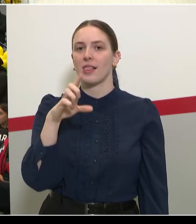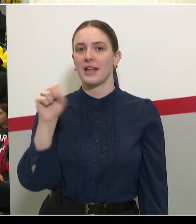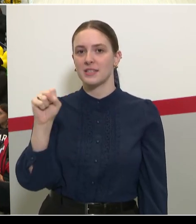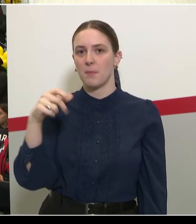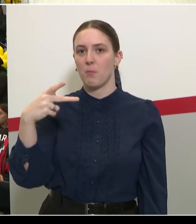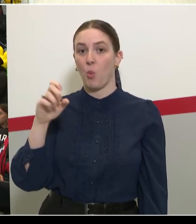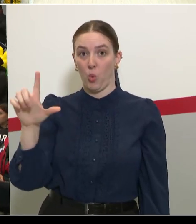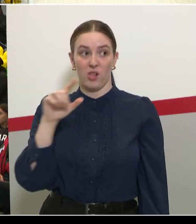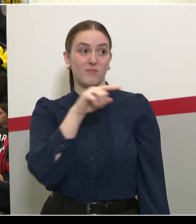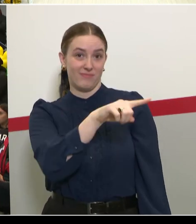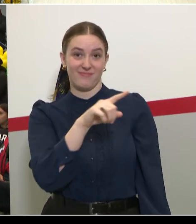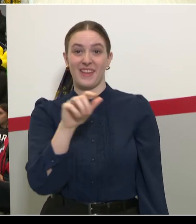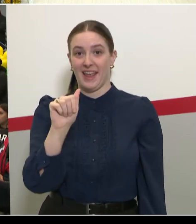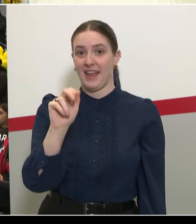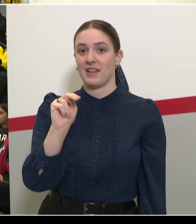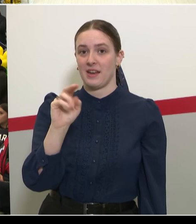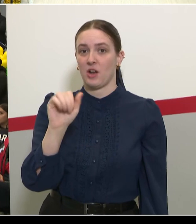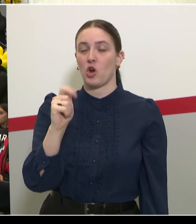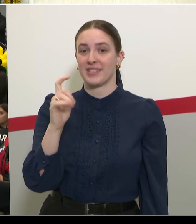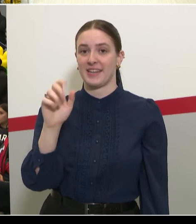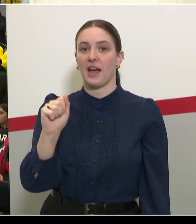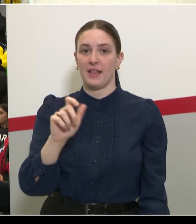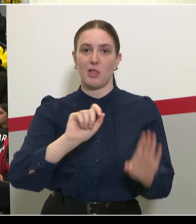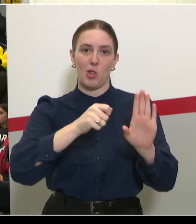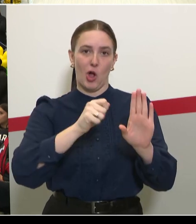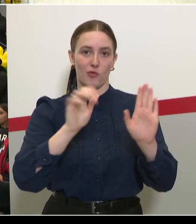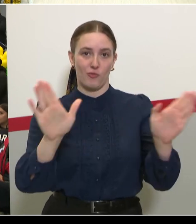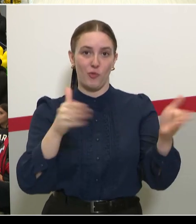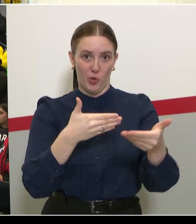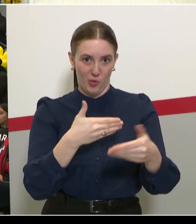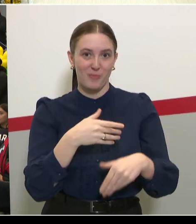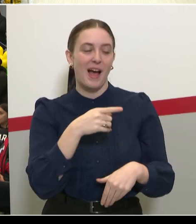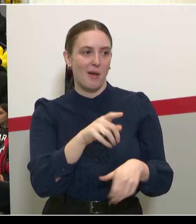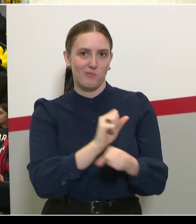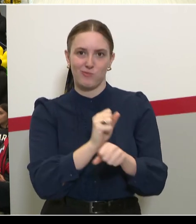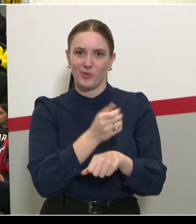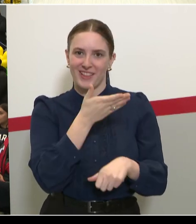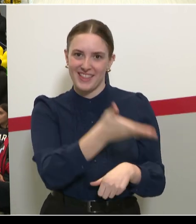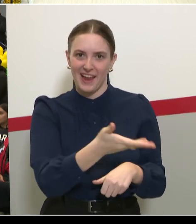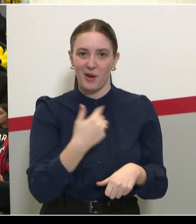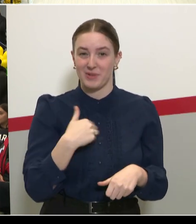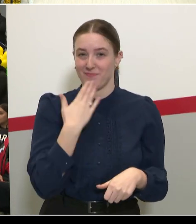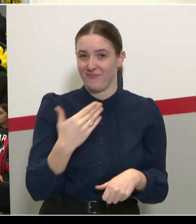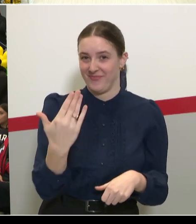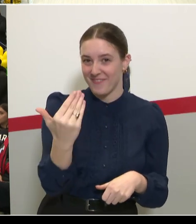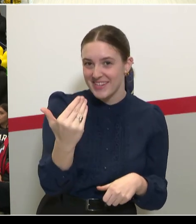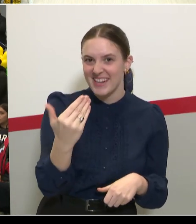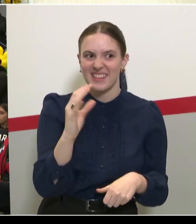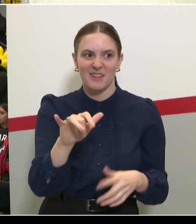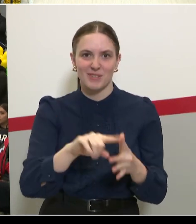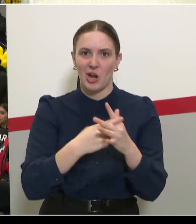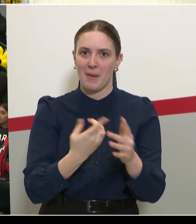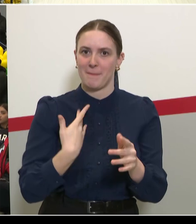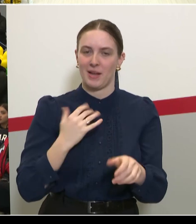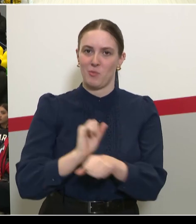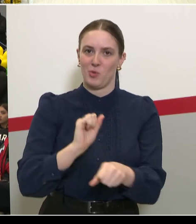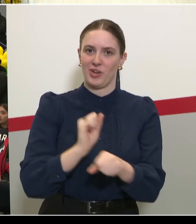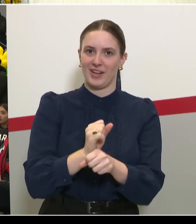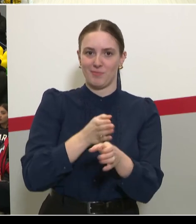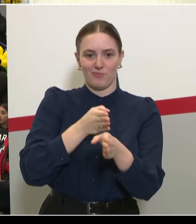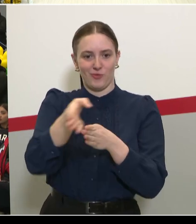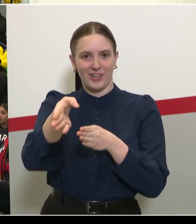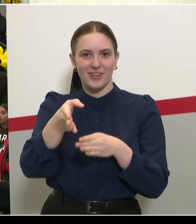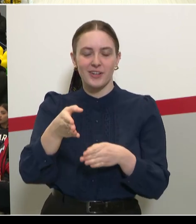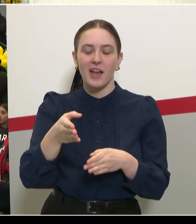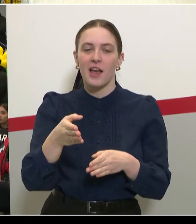about 15 years old, and that was the start to my working life. It opened up just so